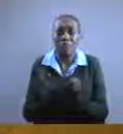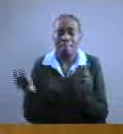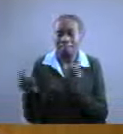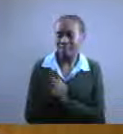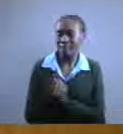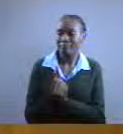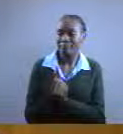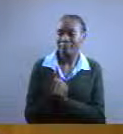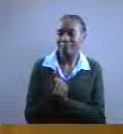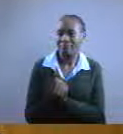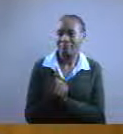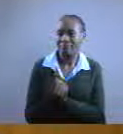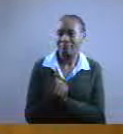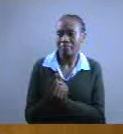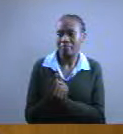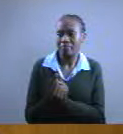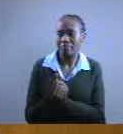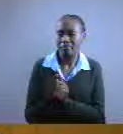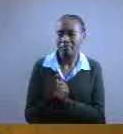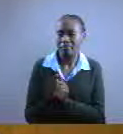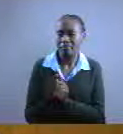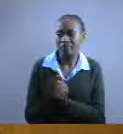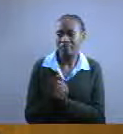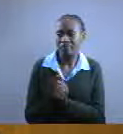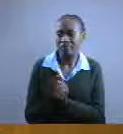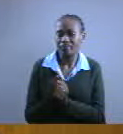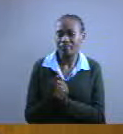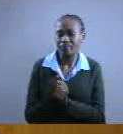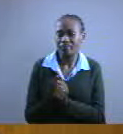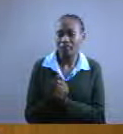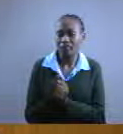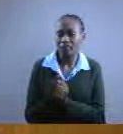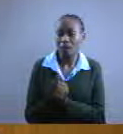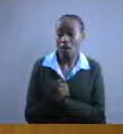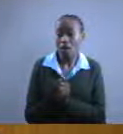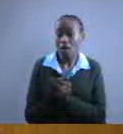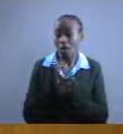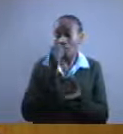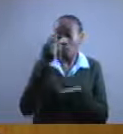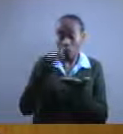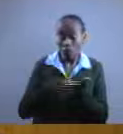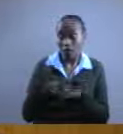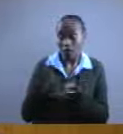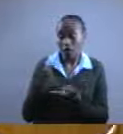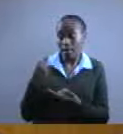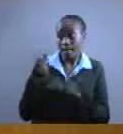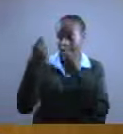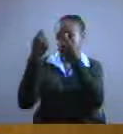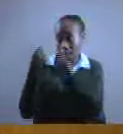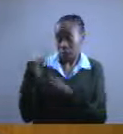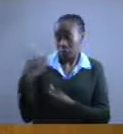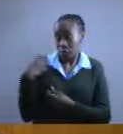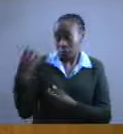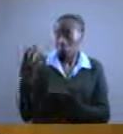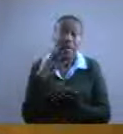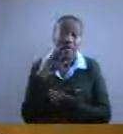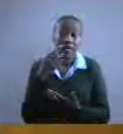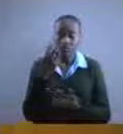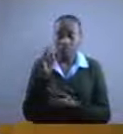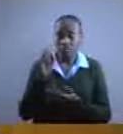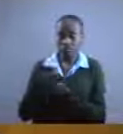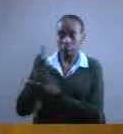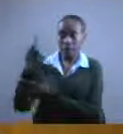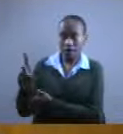original concept as proposed by the Minister of Finance in 2011. Out of